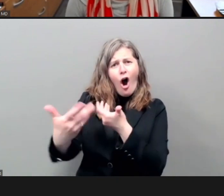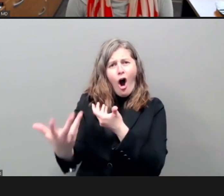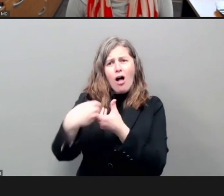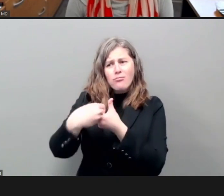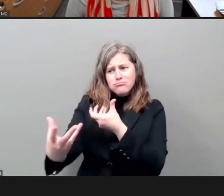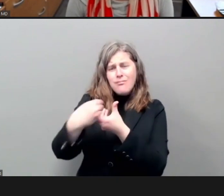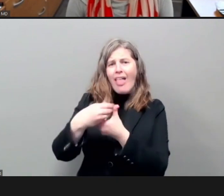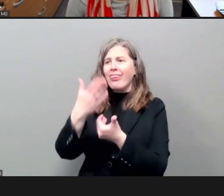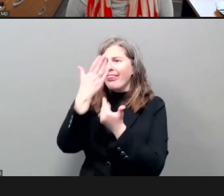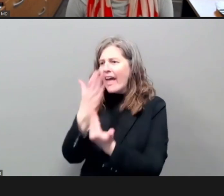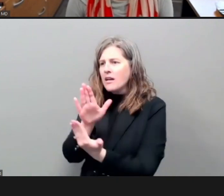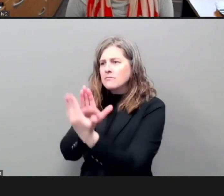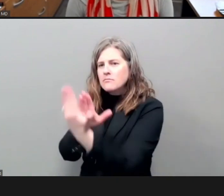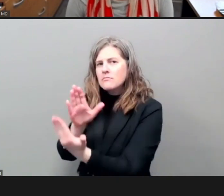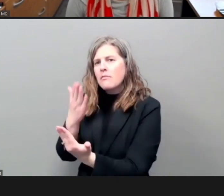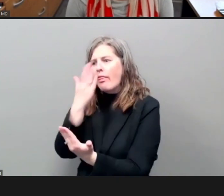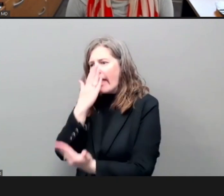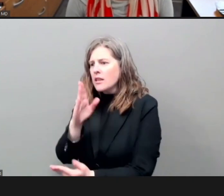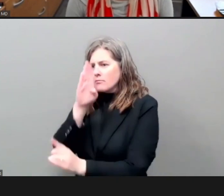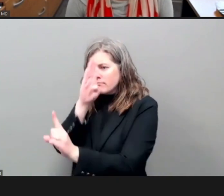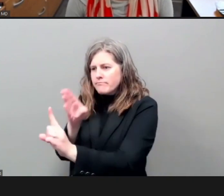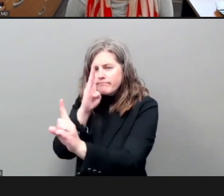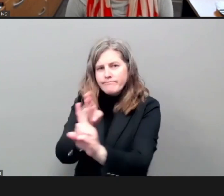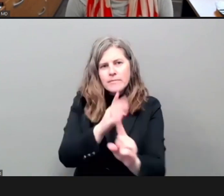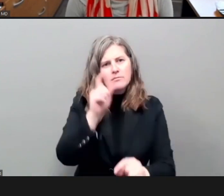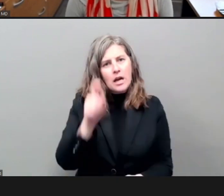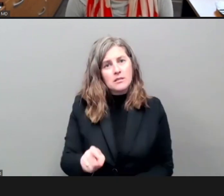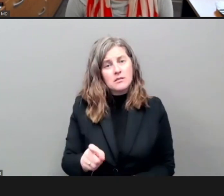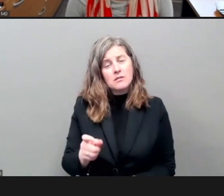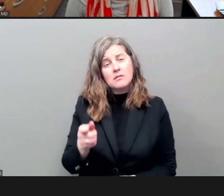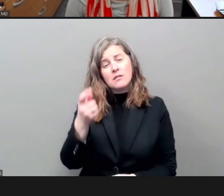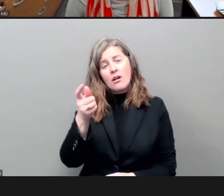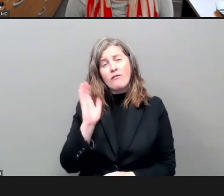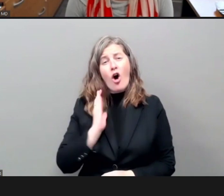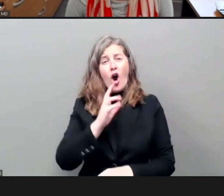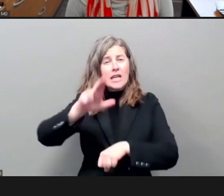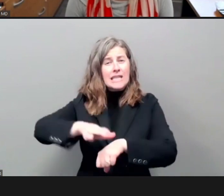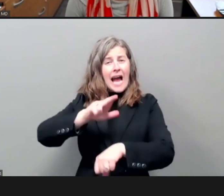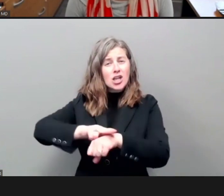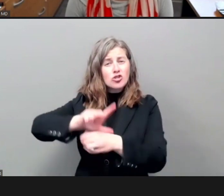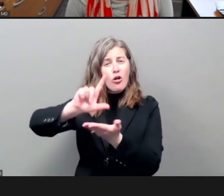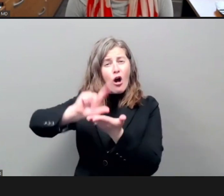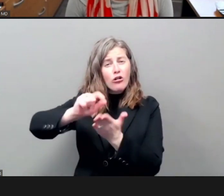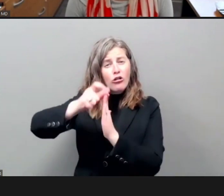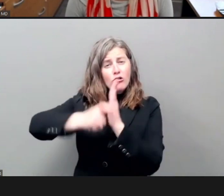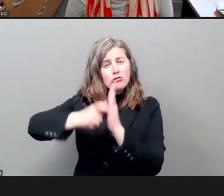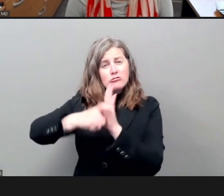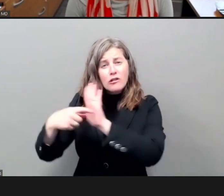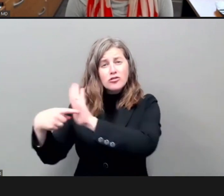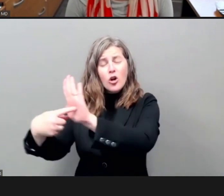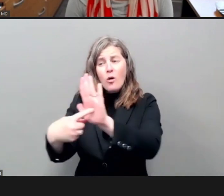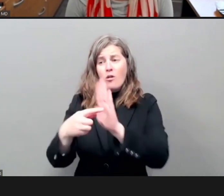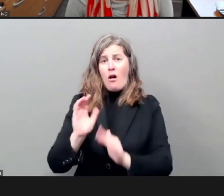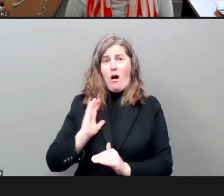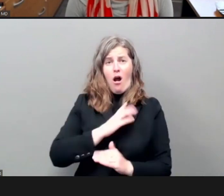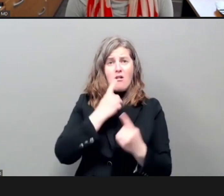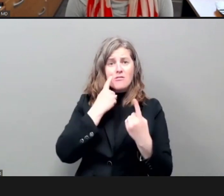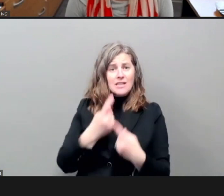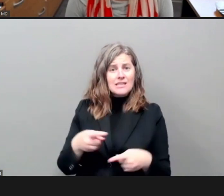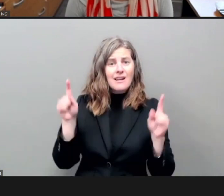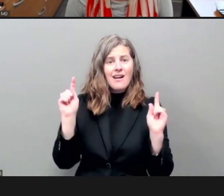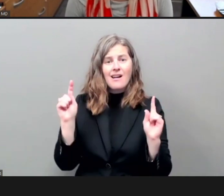and personally. And as many of the national press articles have stated, our success has been no wrong